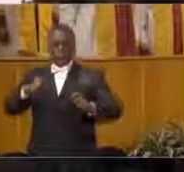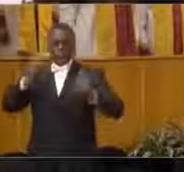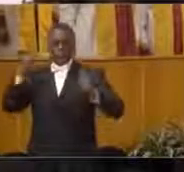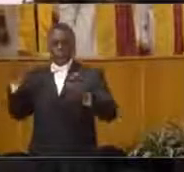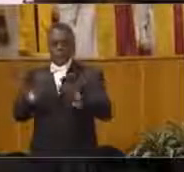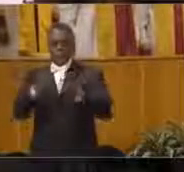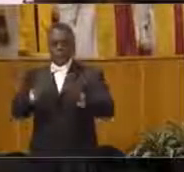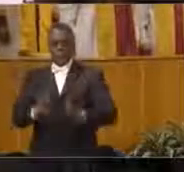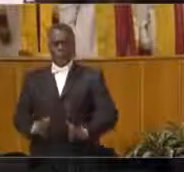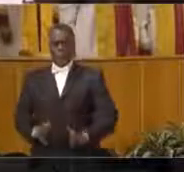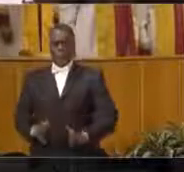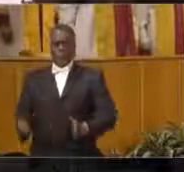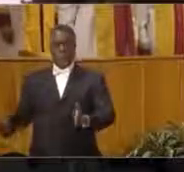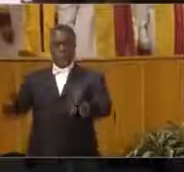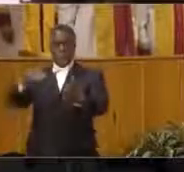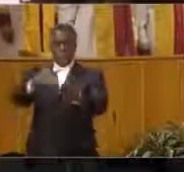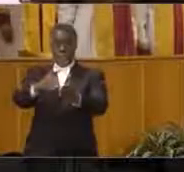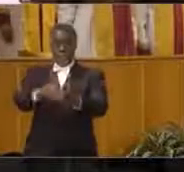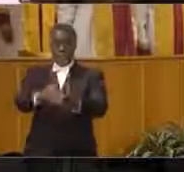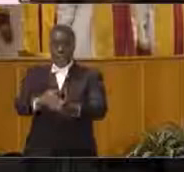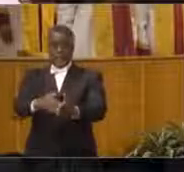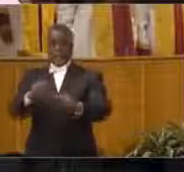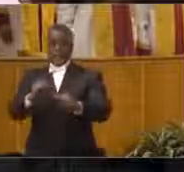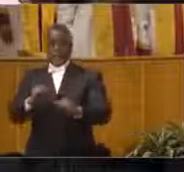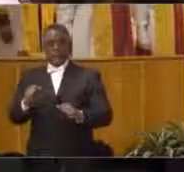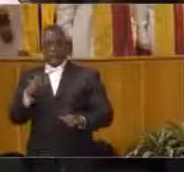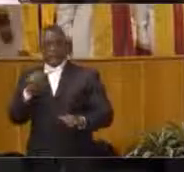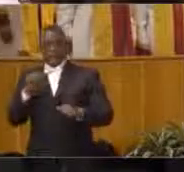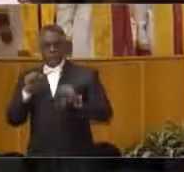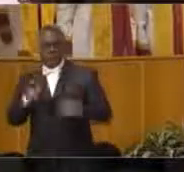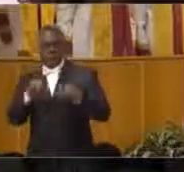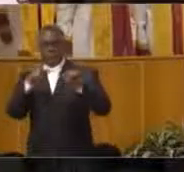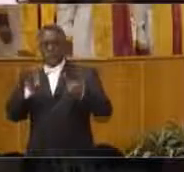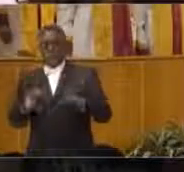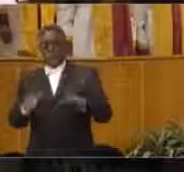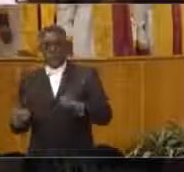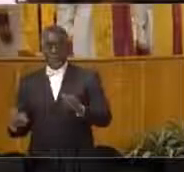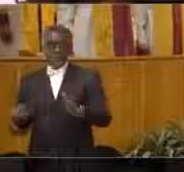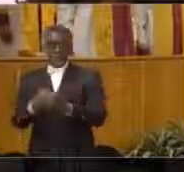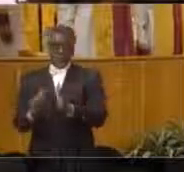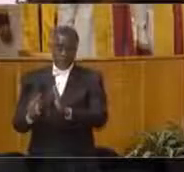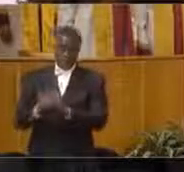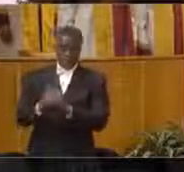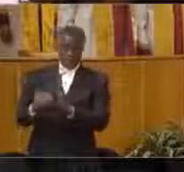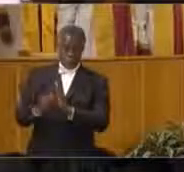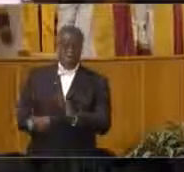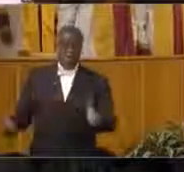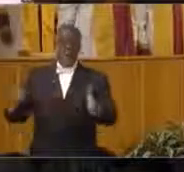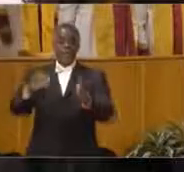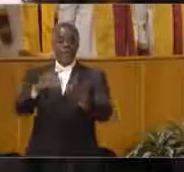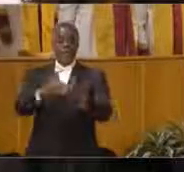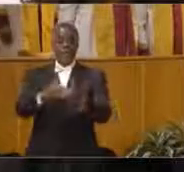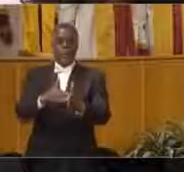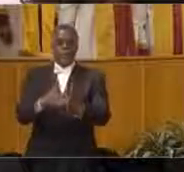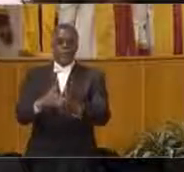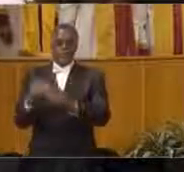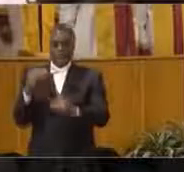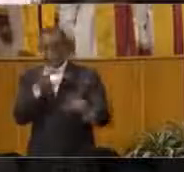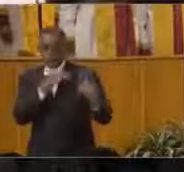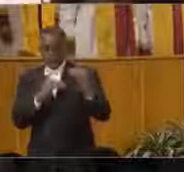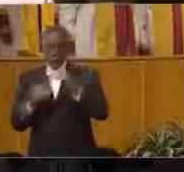witness against sorcerers, against adulterers, against